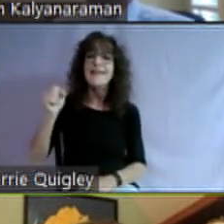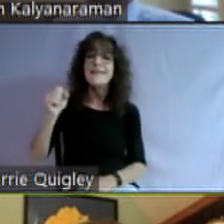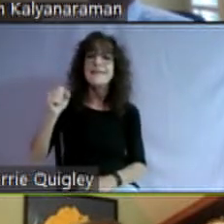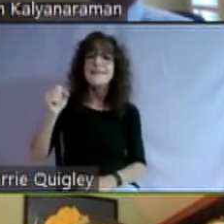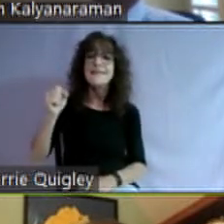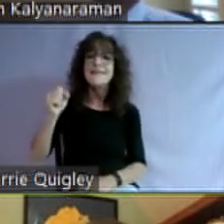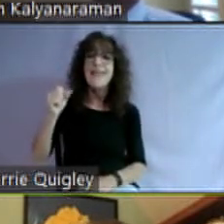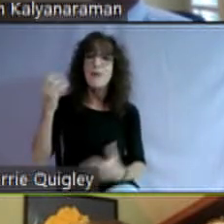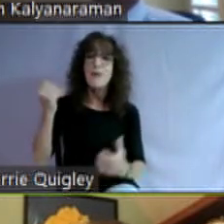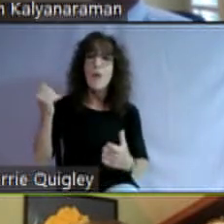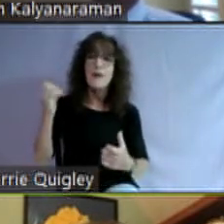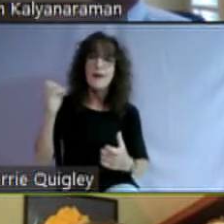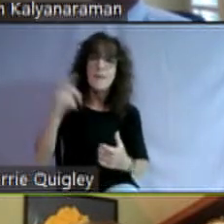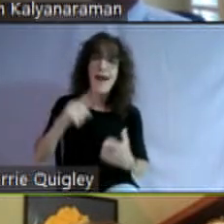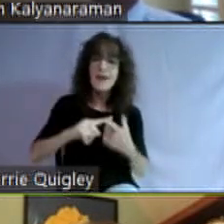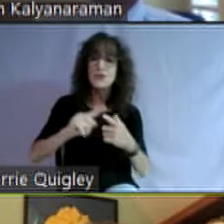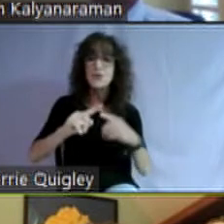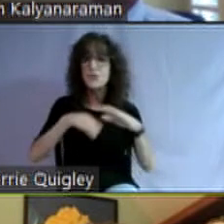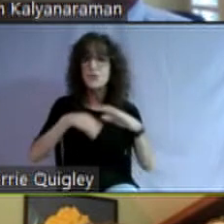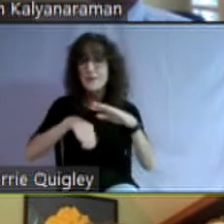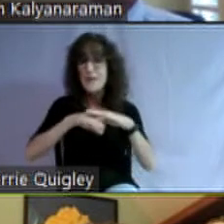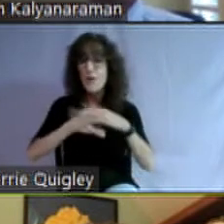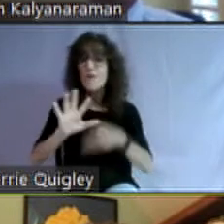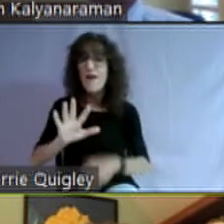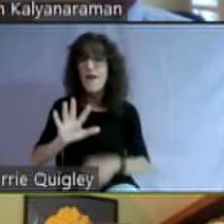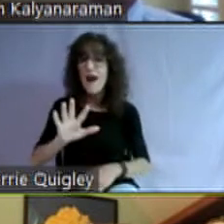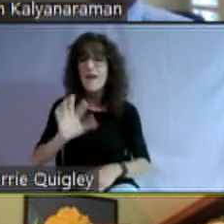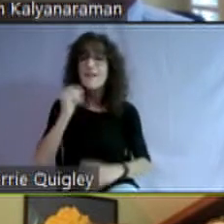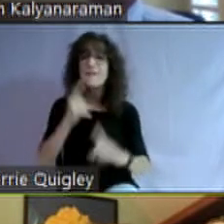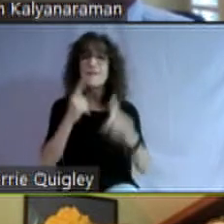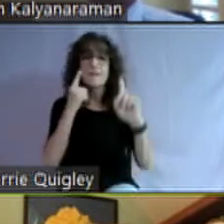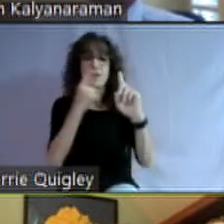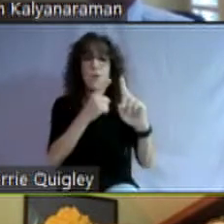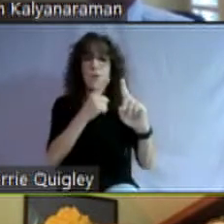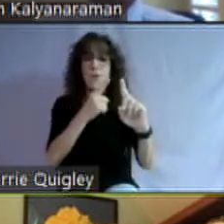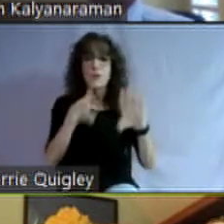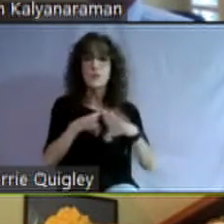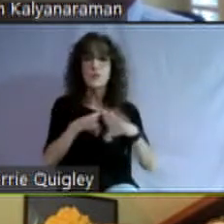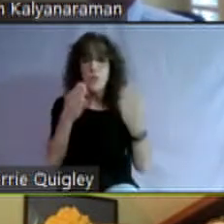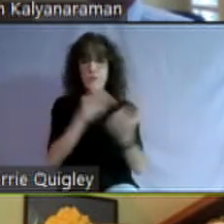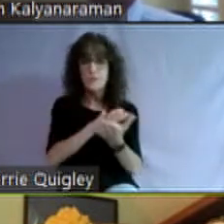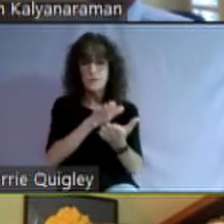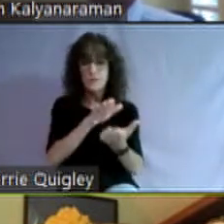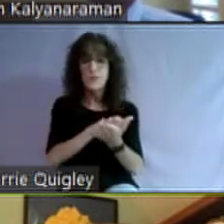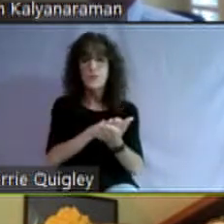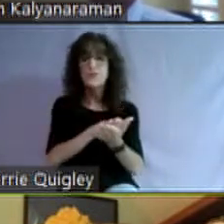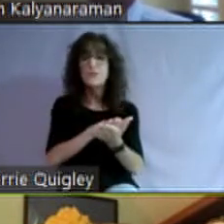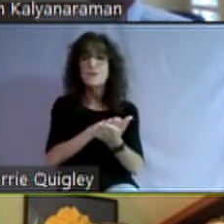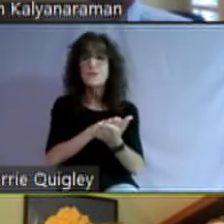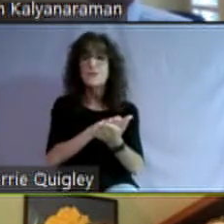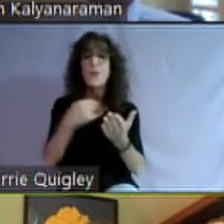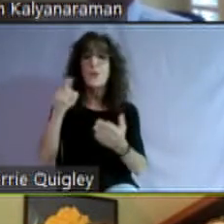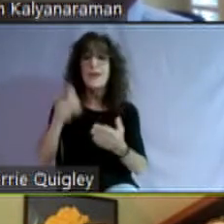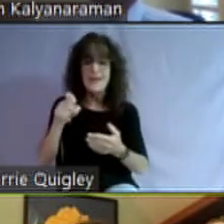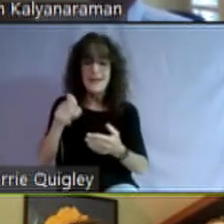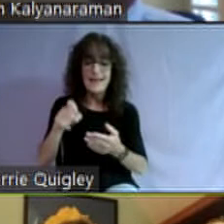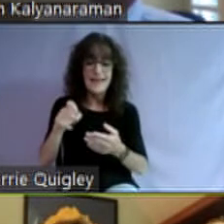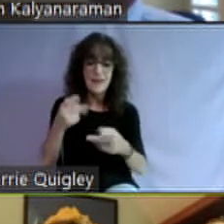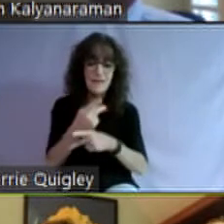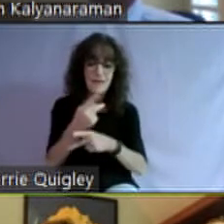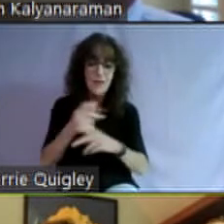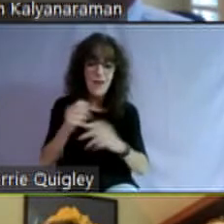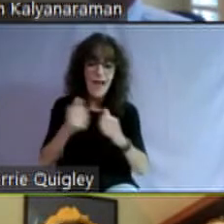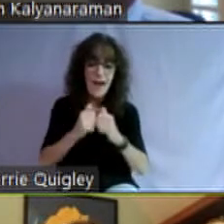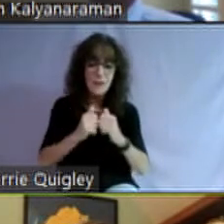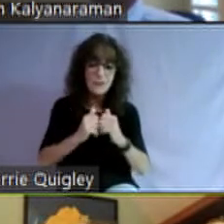and we were trying to get back down there. And so if our goal was to reopen schools, we needed to be figuring out how to lower the